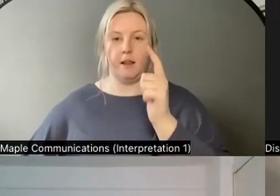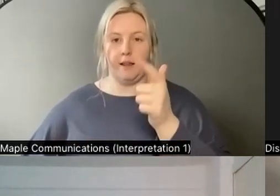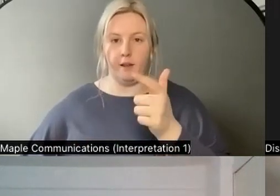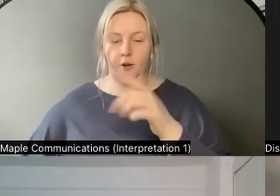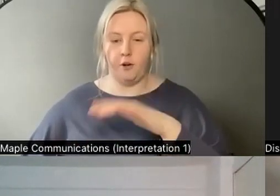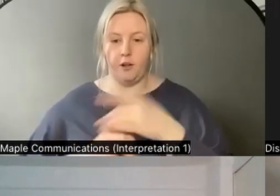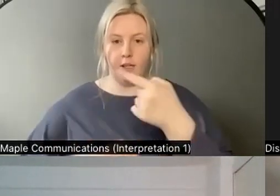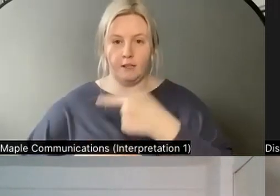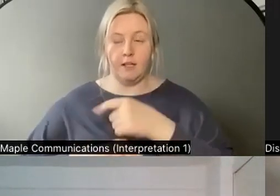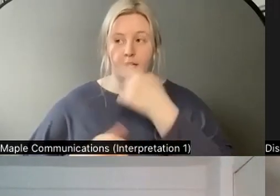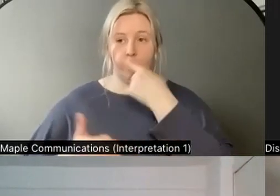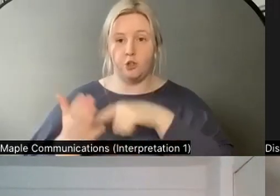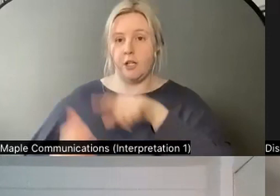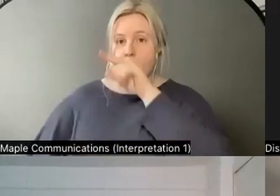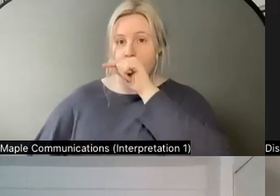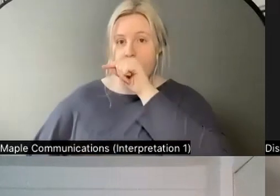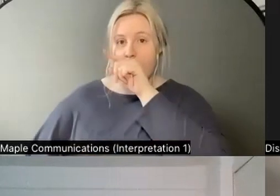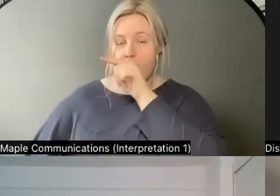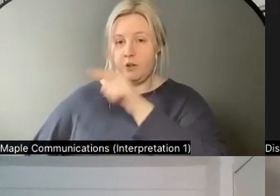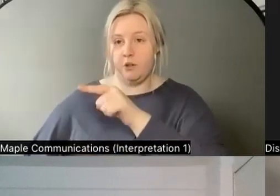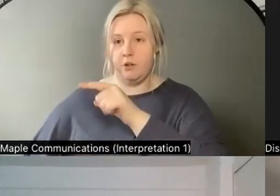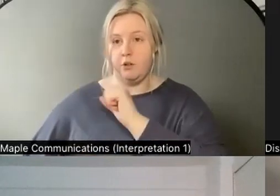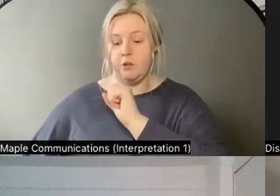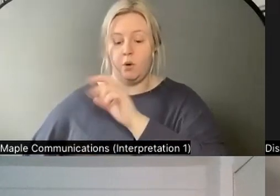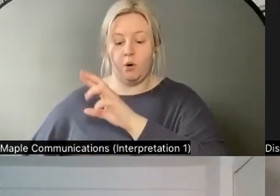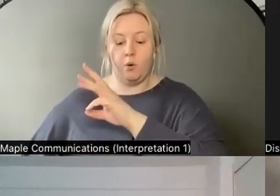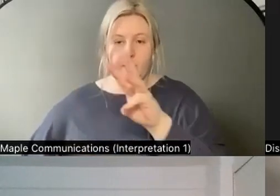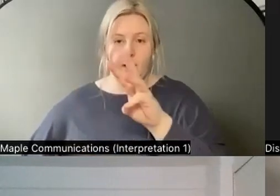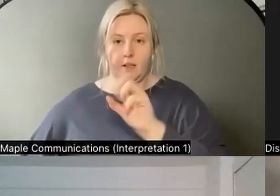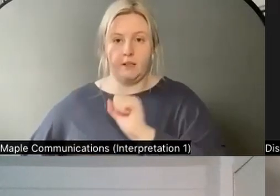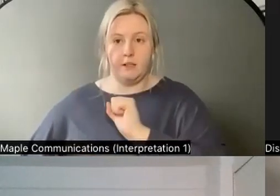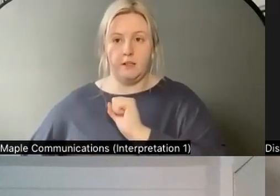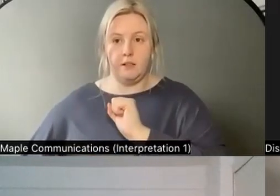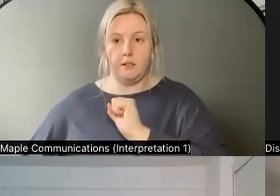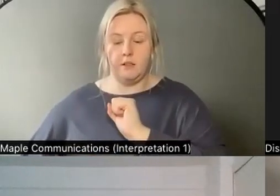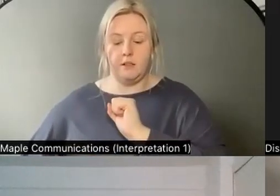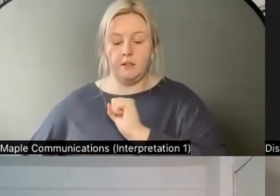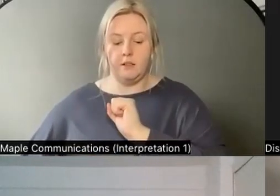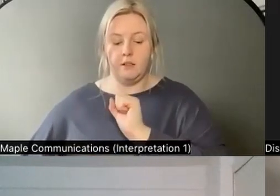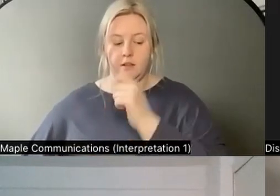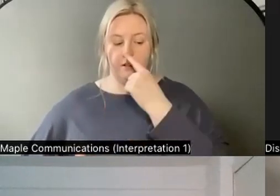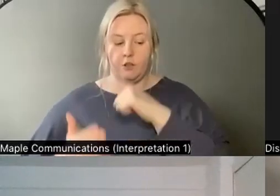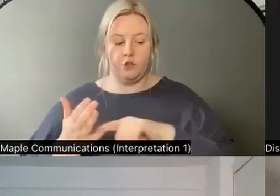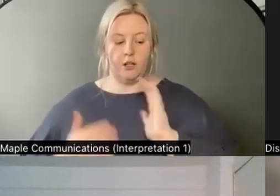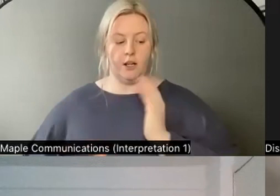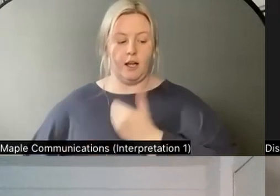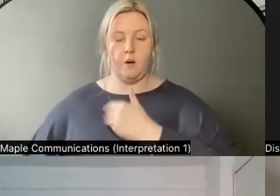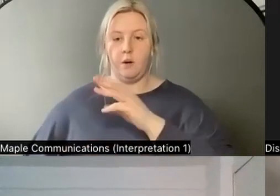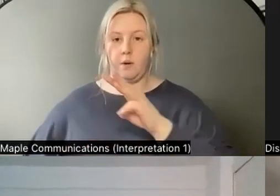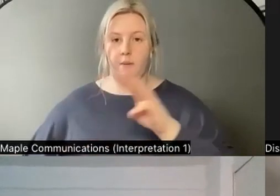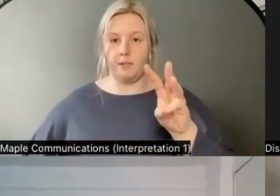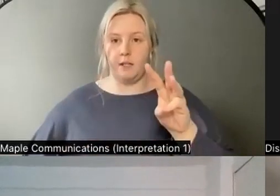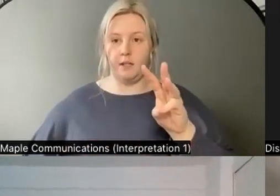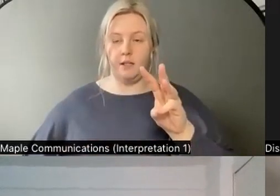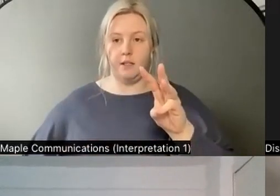feed or our website. Go to our website at least by